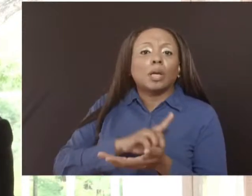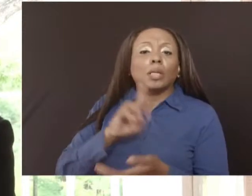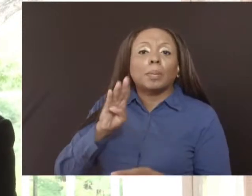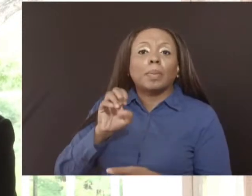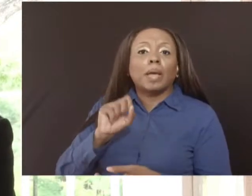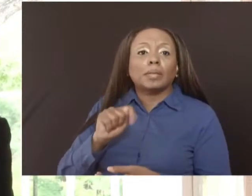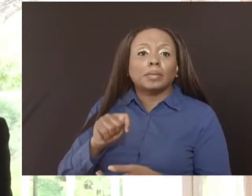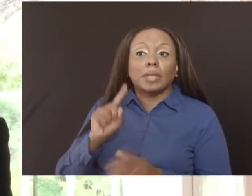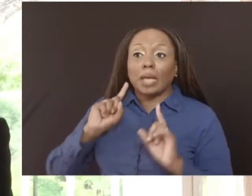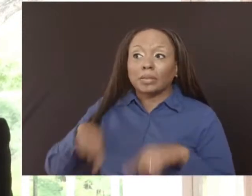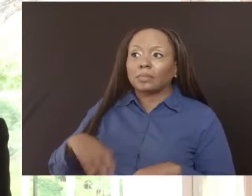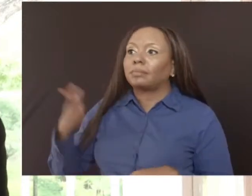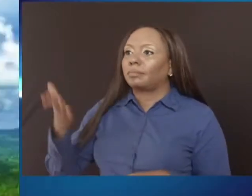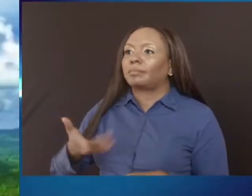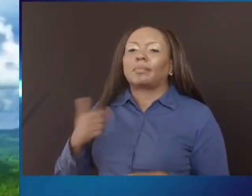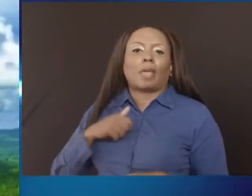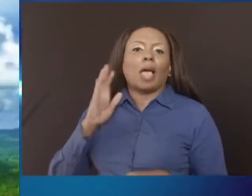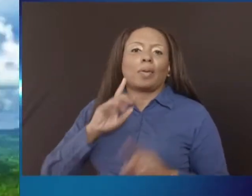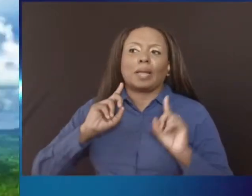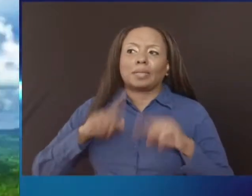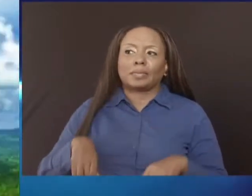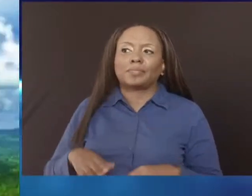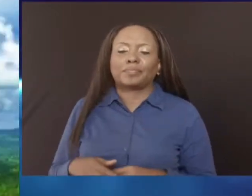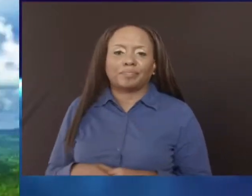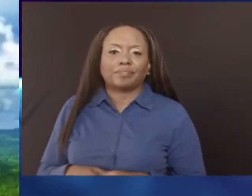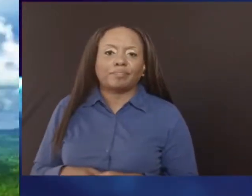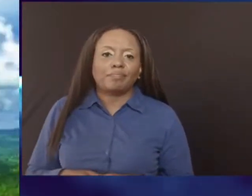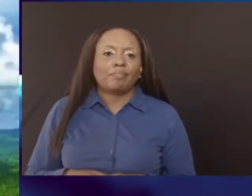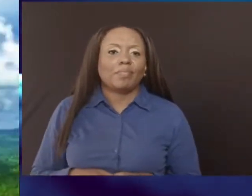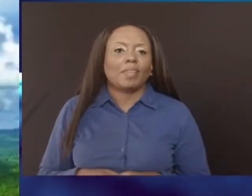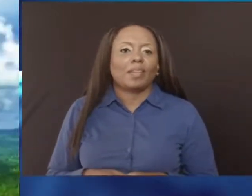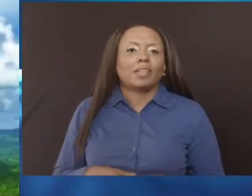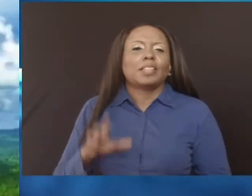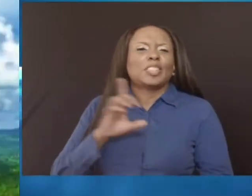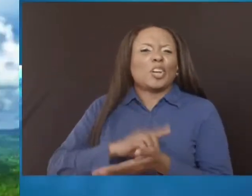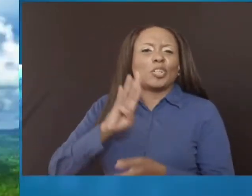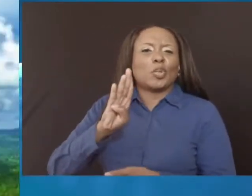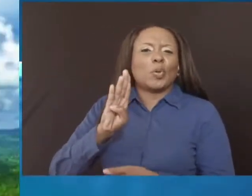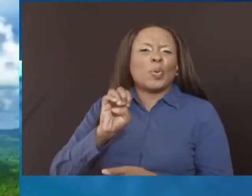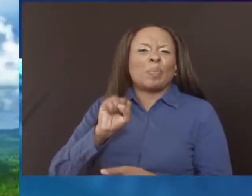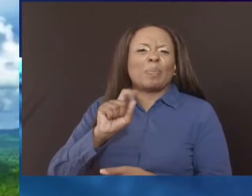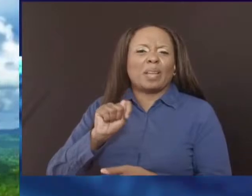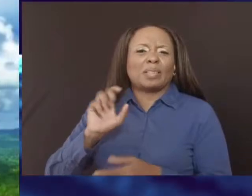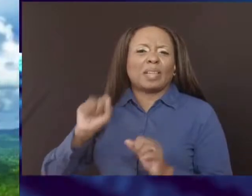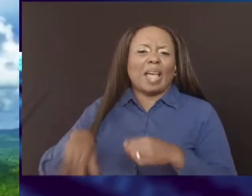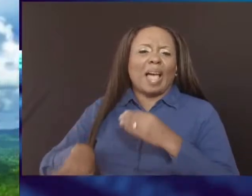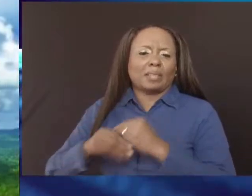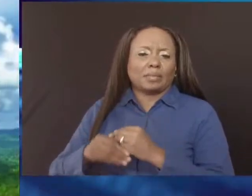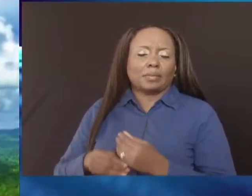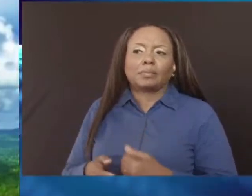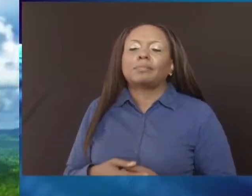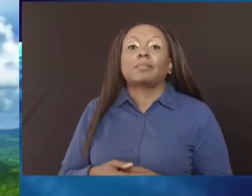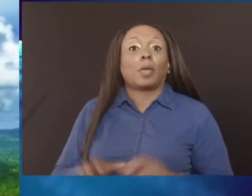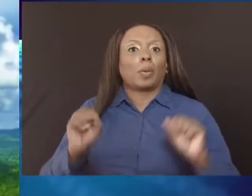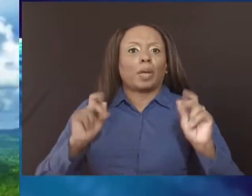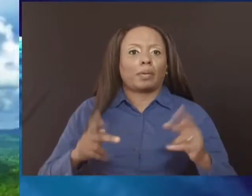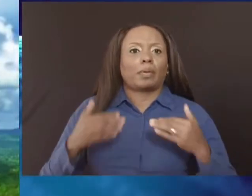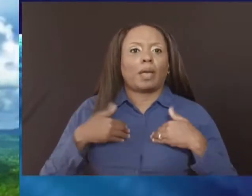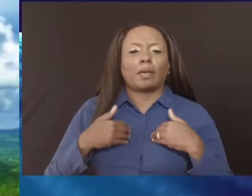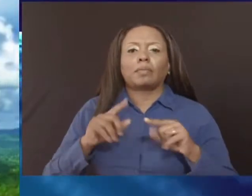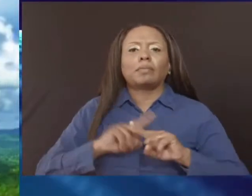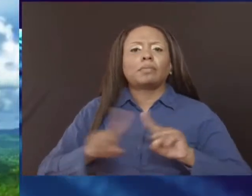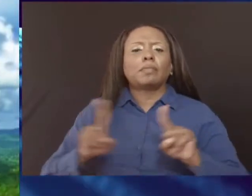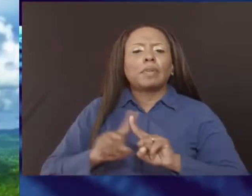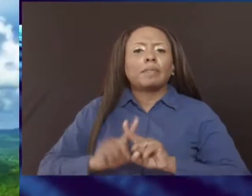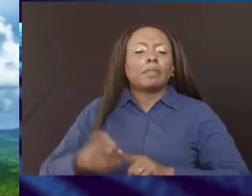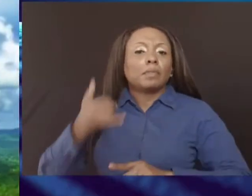So I'll start off and take that question, and then I believe Dr. Best can also come in. So we have multiple hotlines on the island